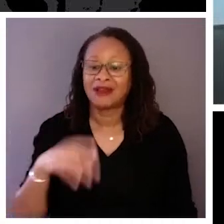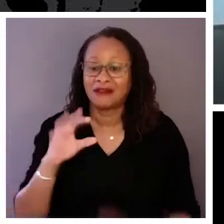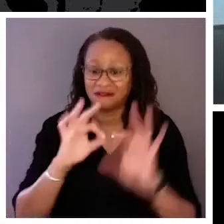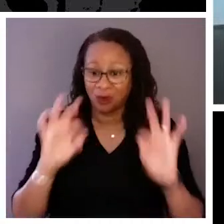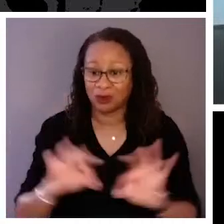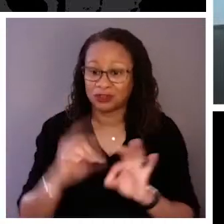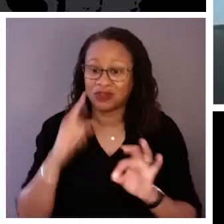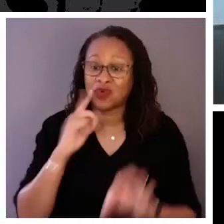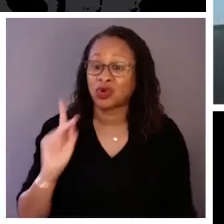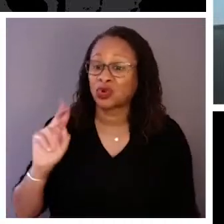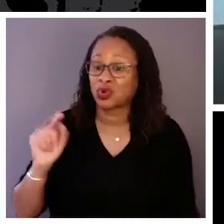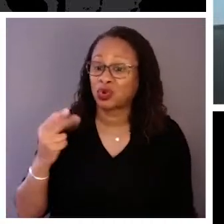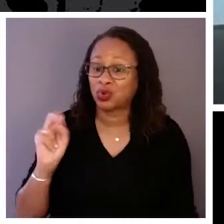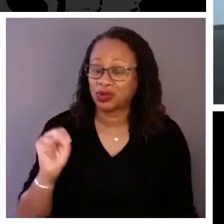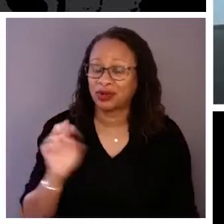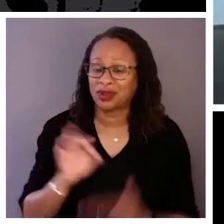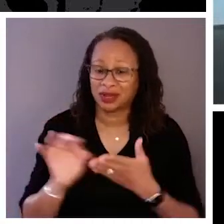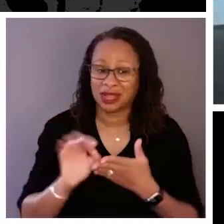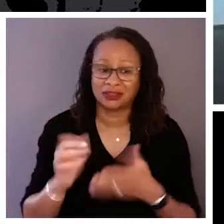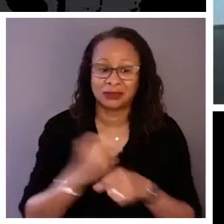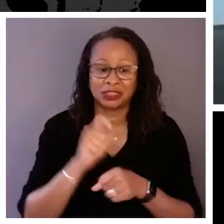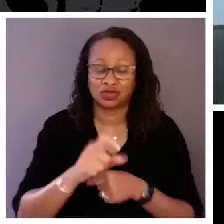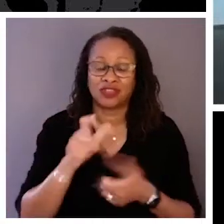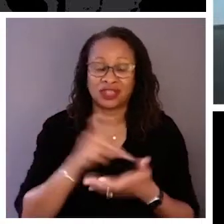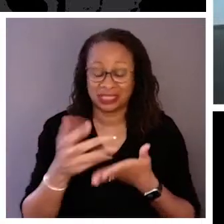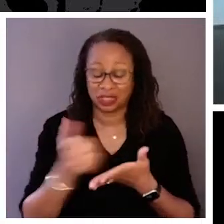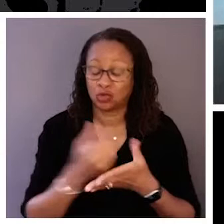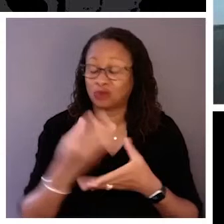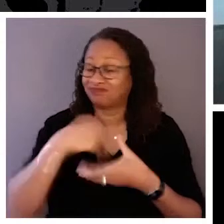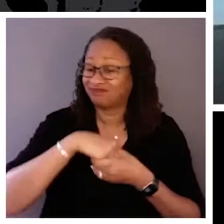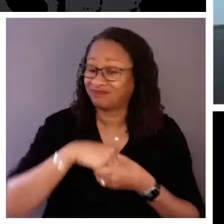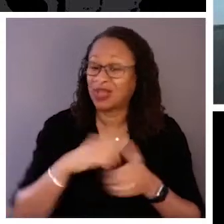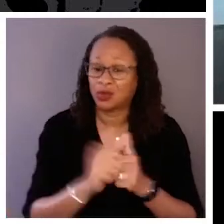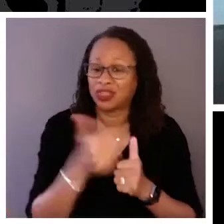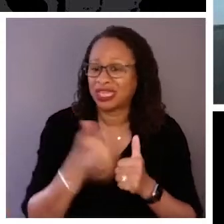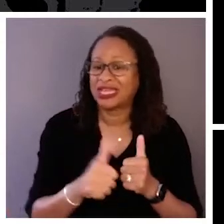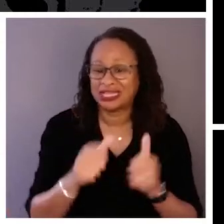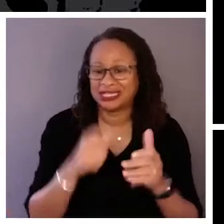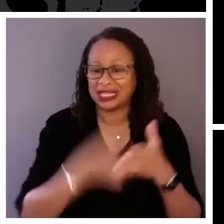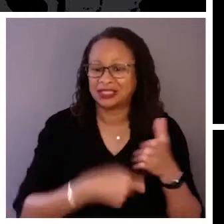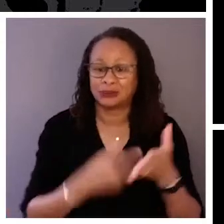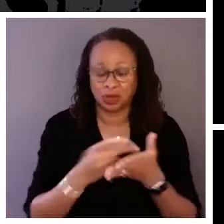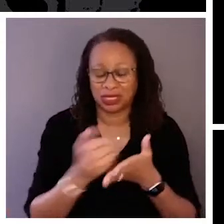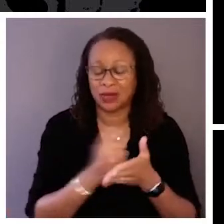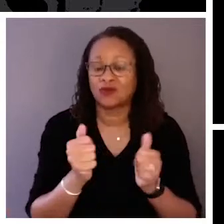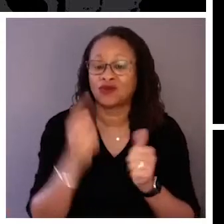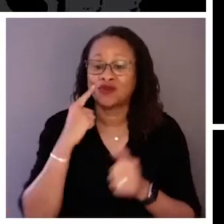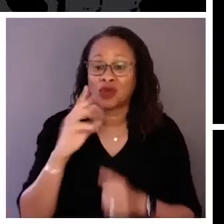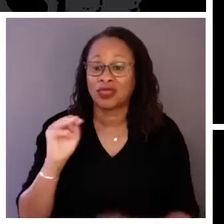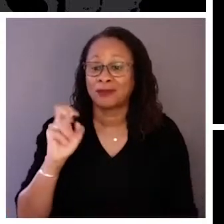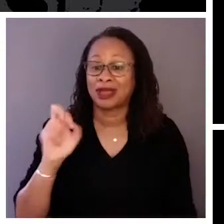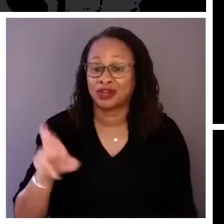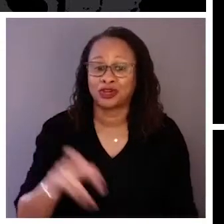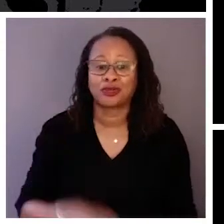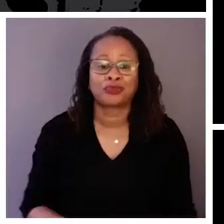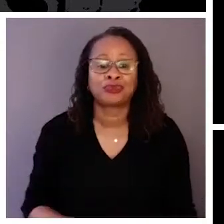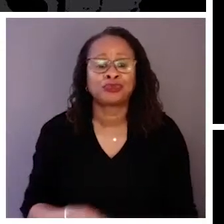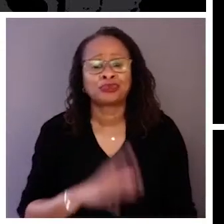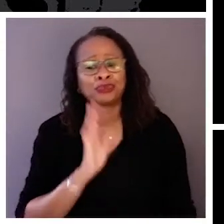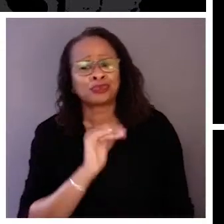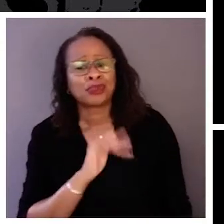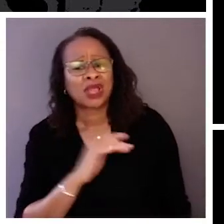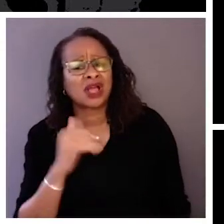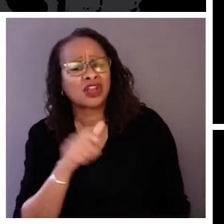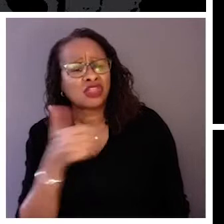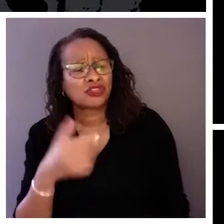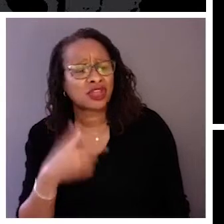that that income is included with any other taxable income for the minor. Yeah, Sandra, something else just occurred to me that